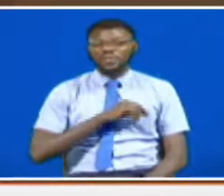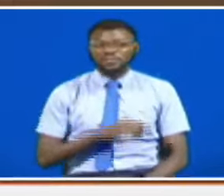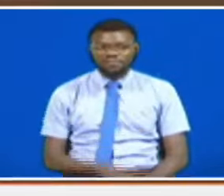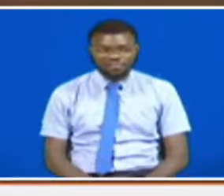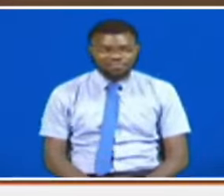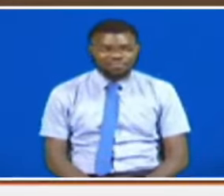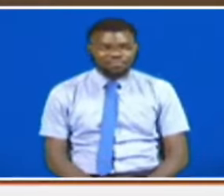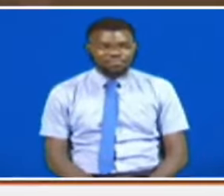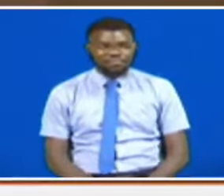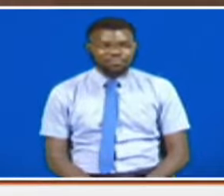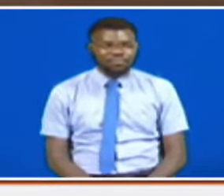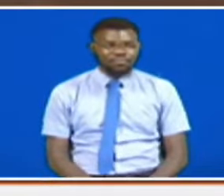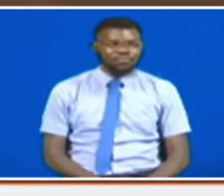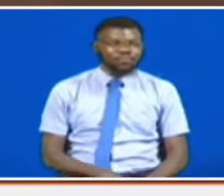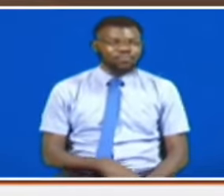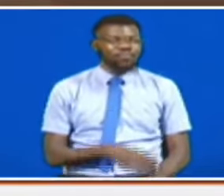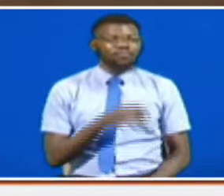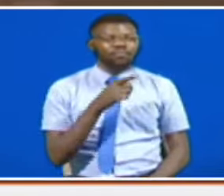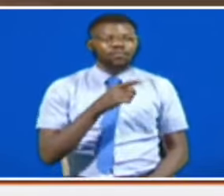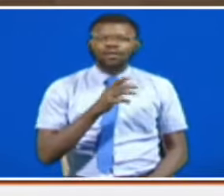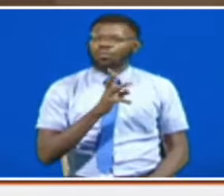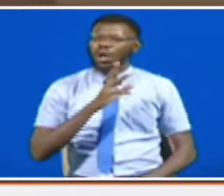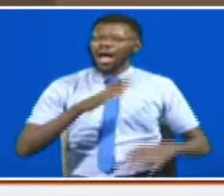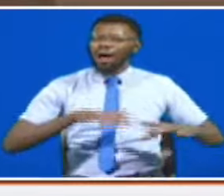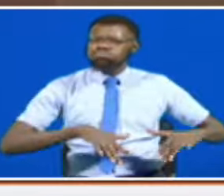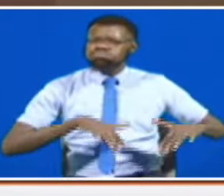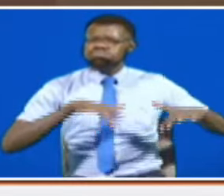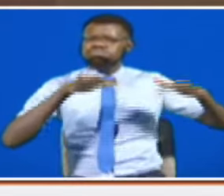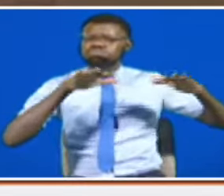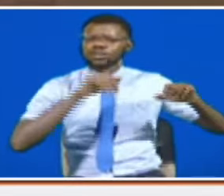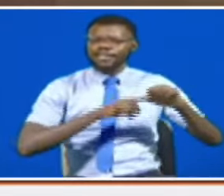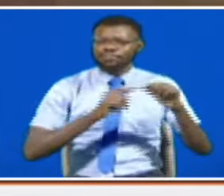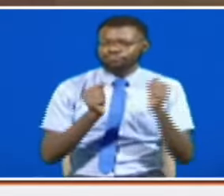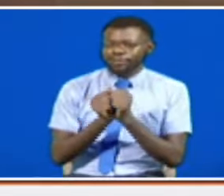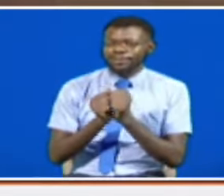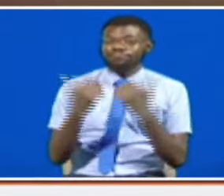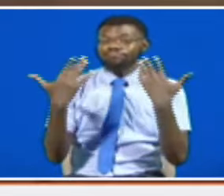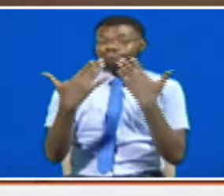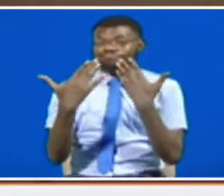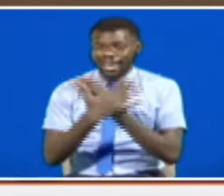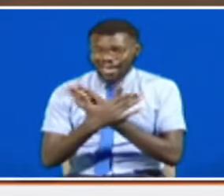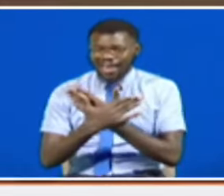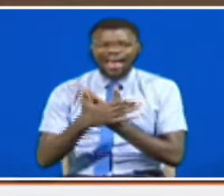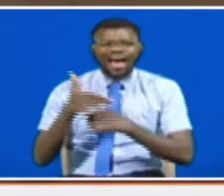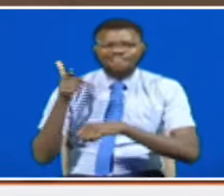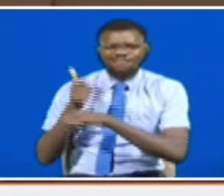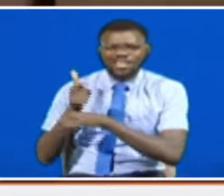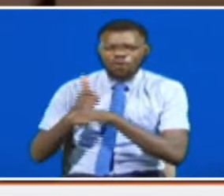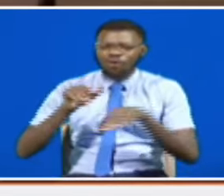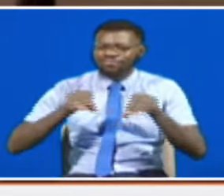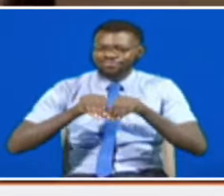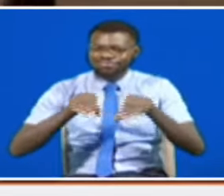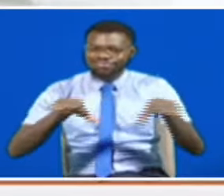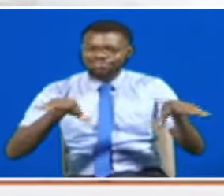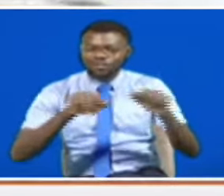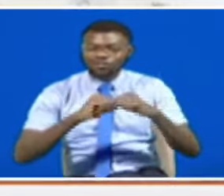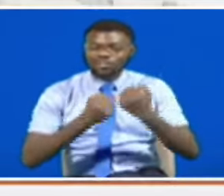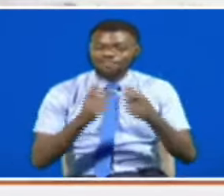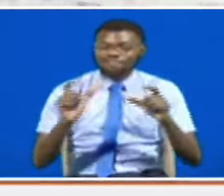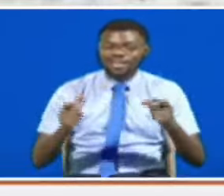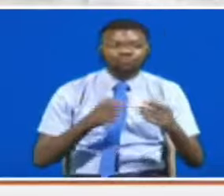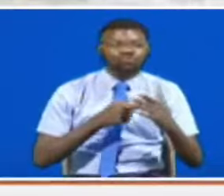The 10 p.m. incident exposed the poor drainage system with photos and videos circulating on social media platforms showing the